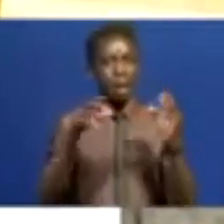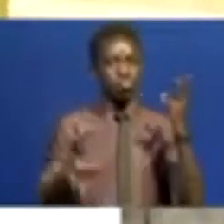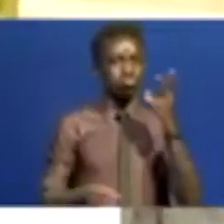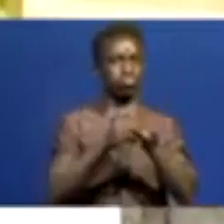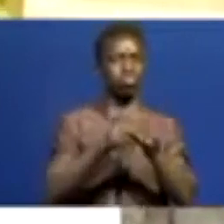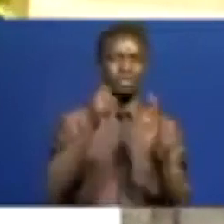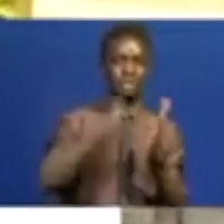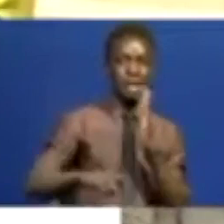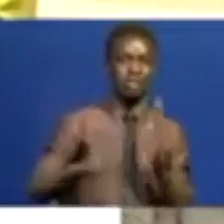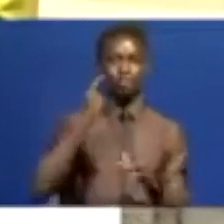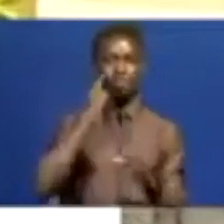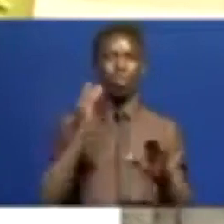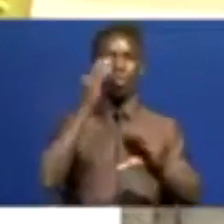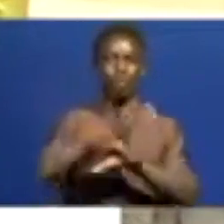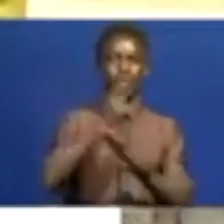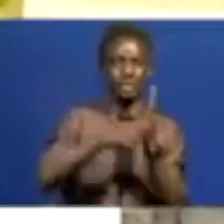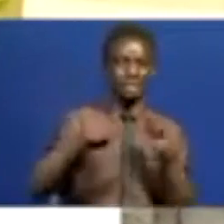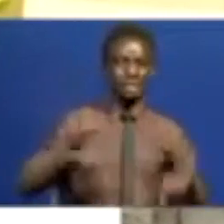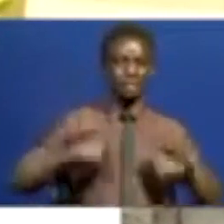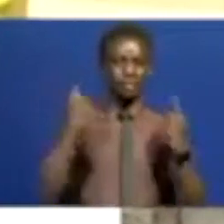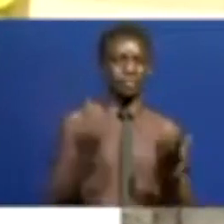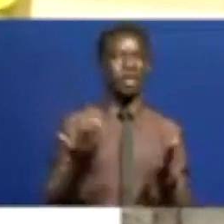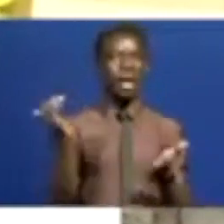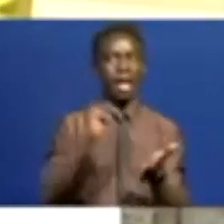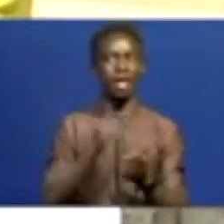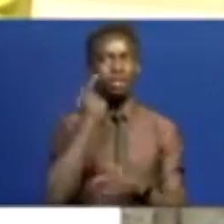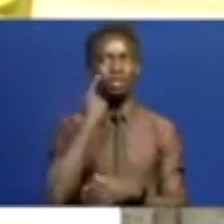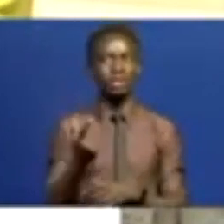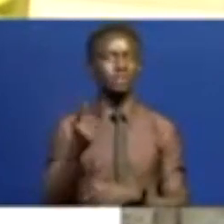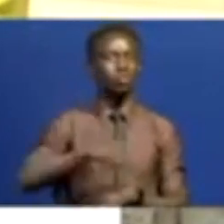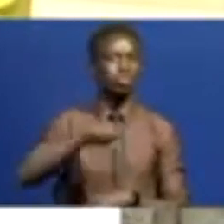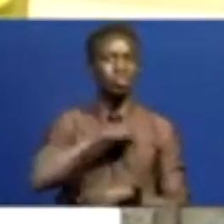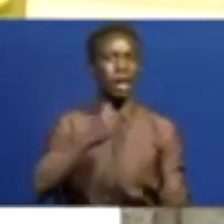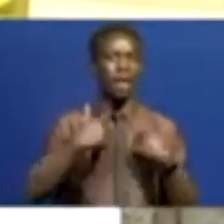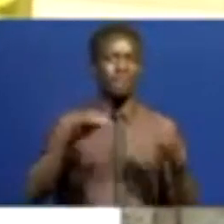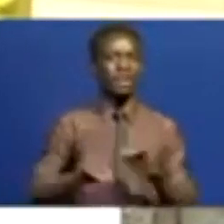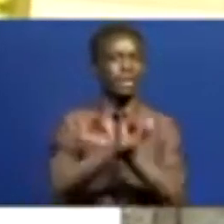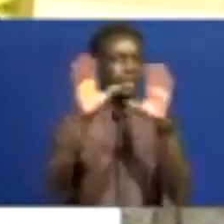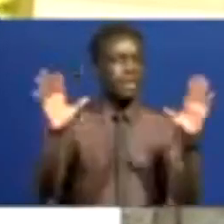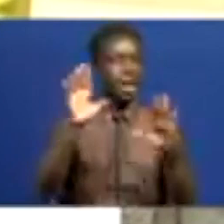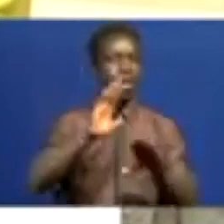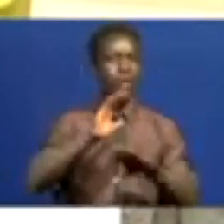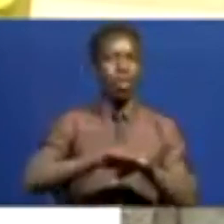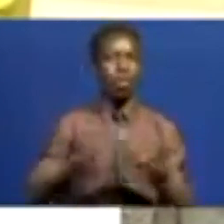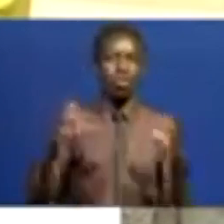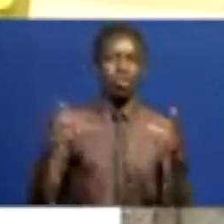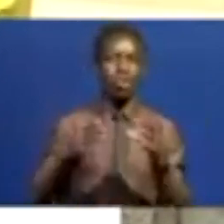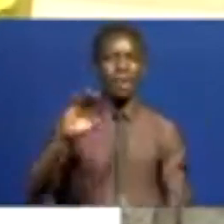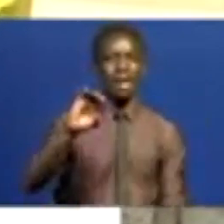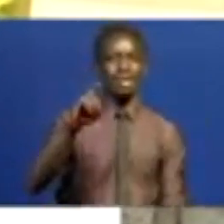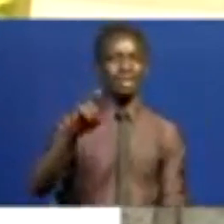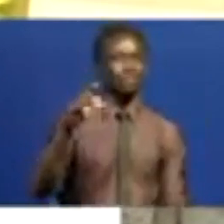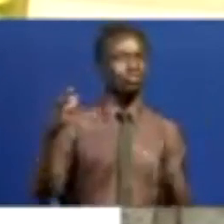We are overtaxing ourselves. But then there appears like there has been no clarity on the part of the executive. Like, this is where we are going.